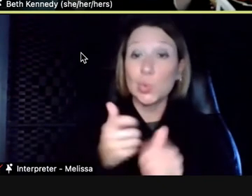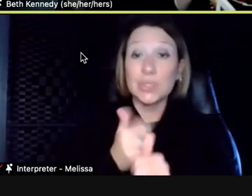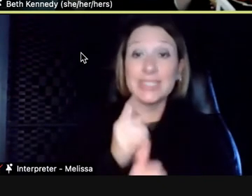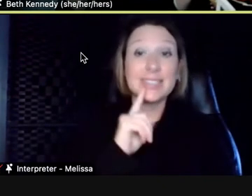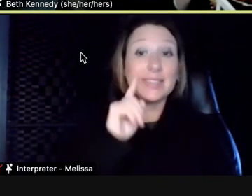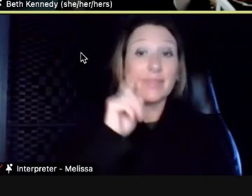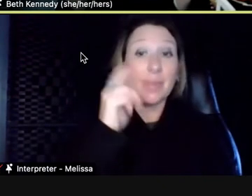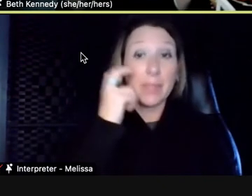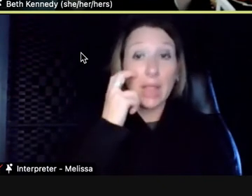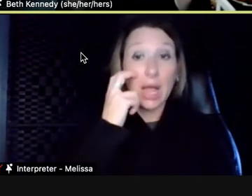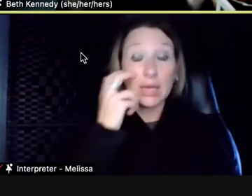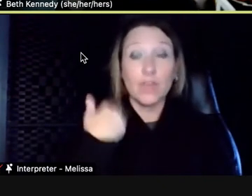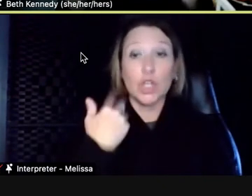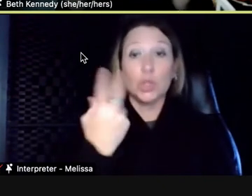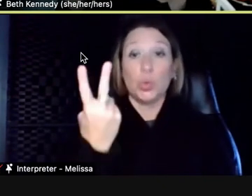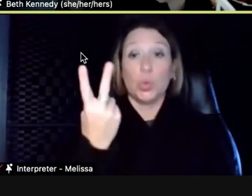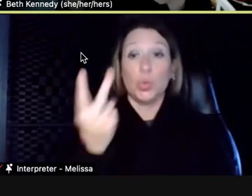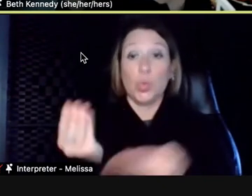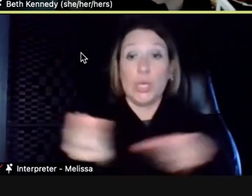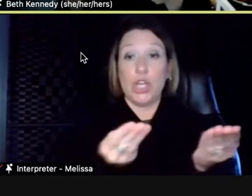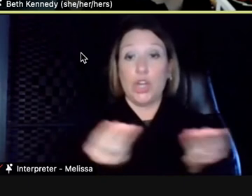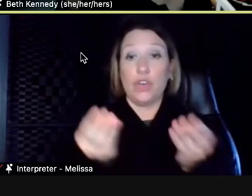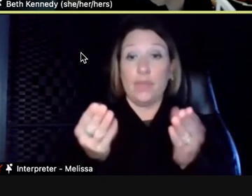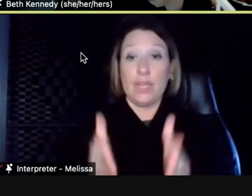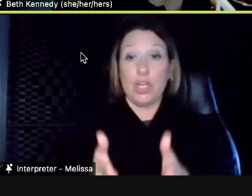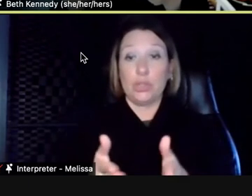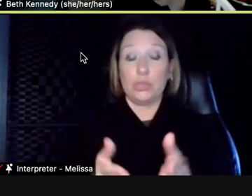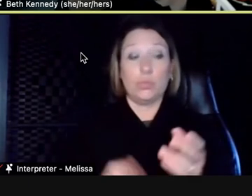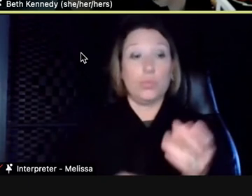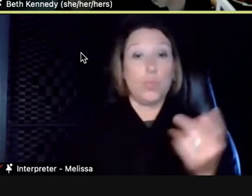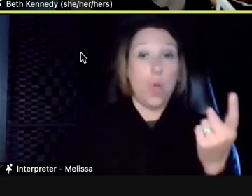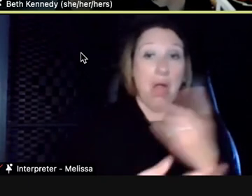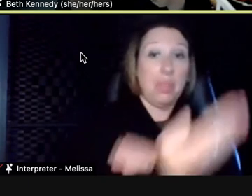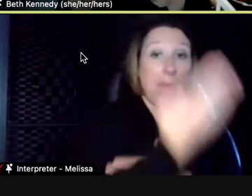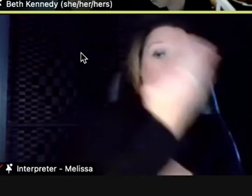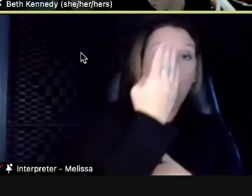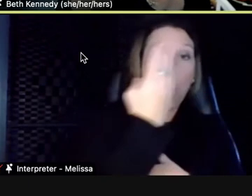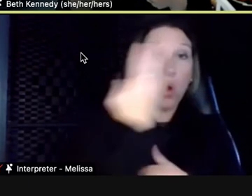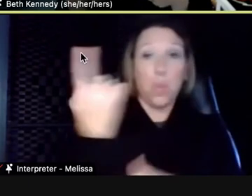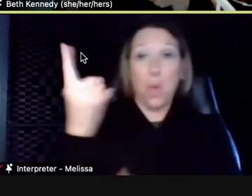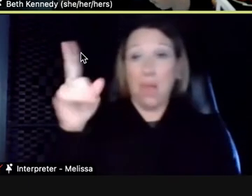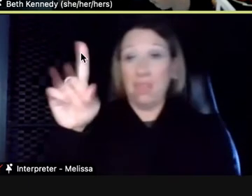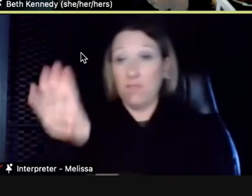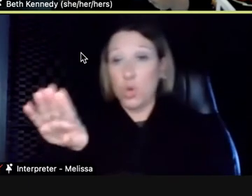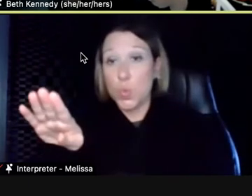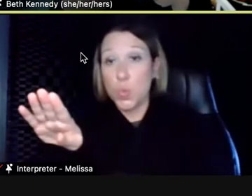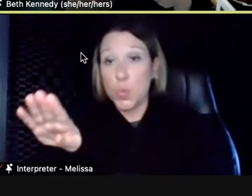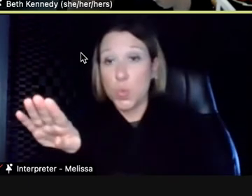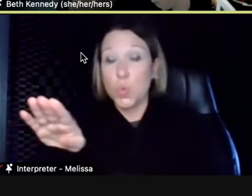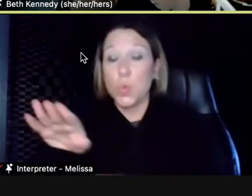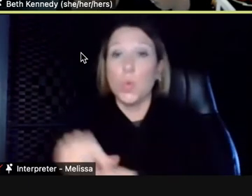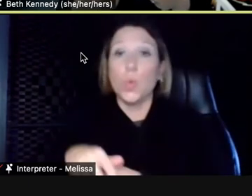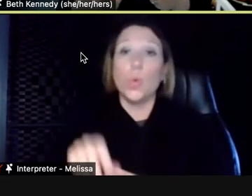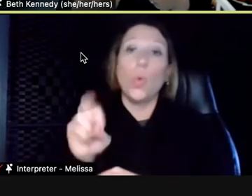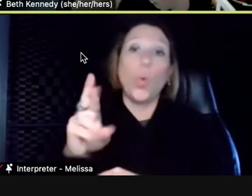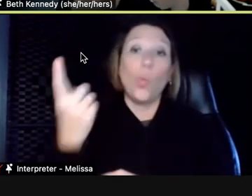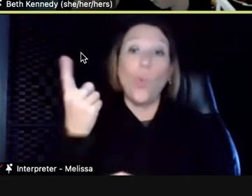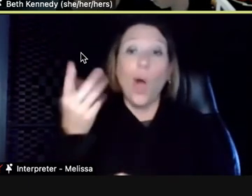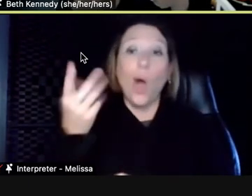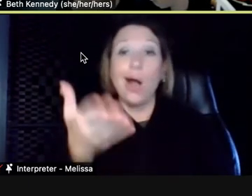two interveners, and one works in the morning and one works in the afternoon, or one is there to